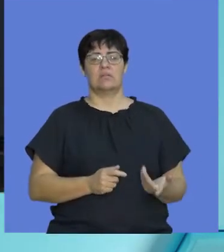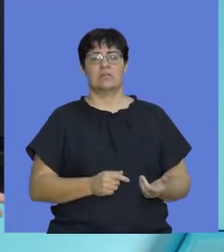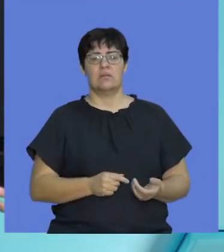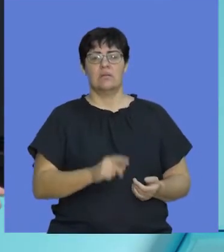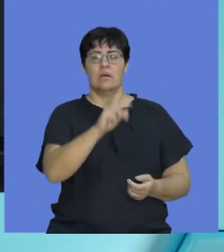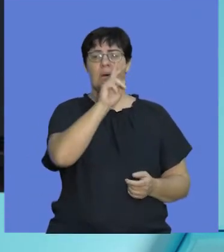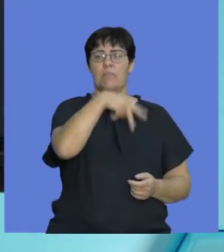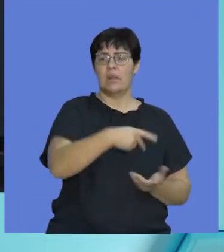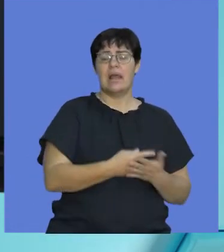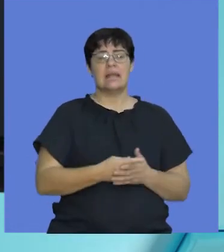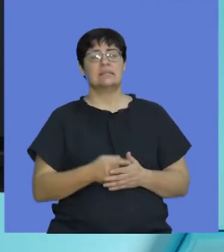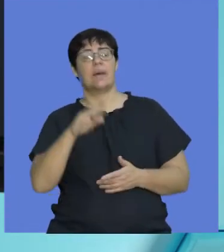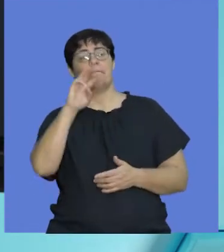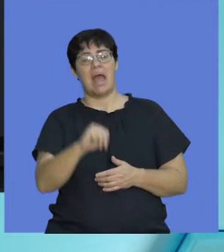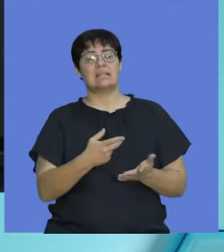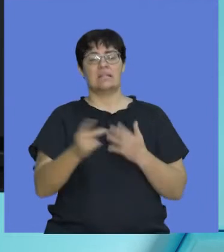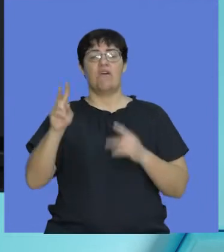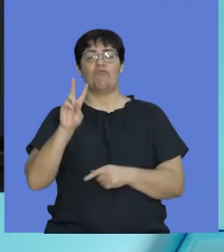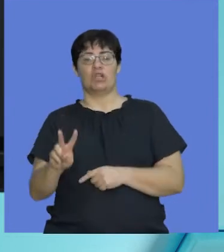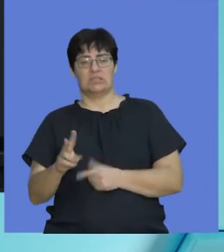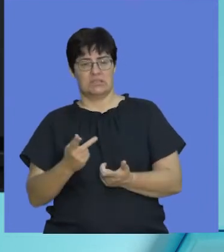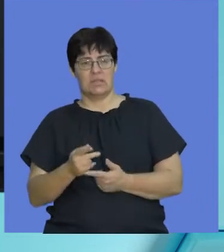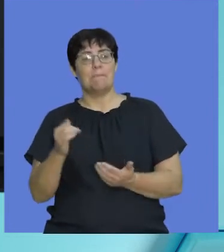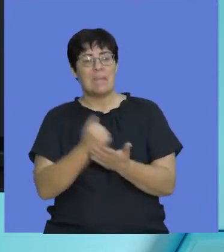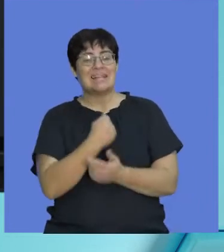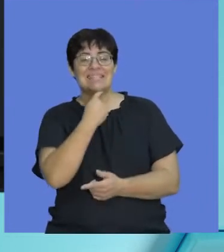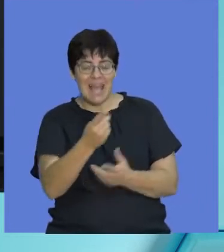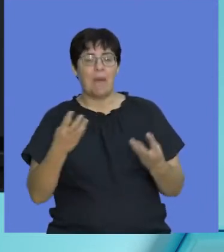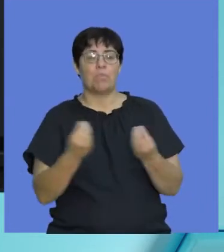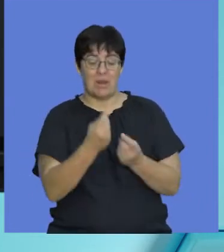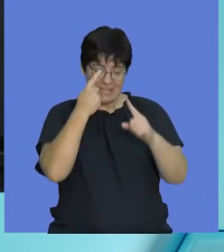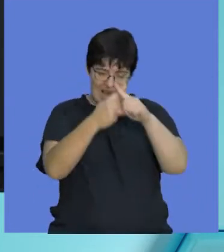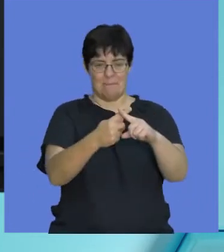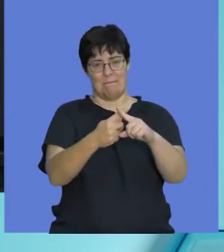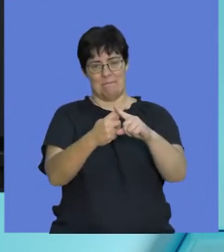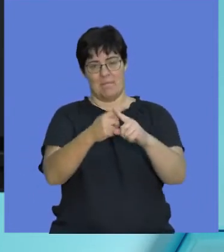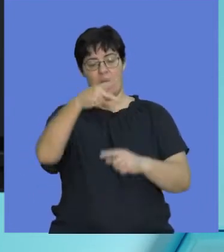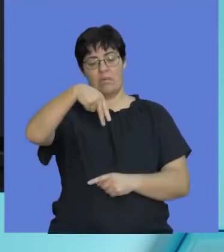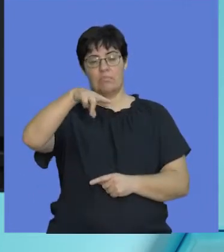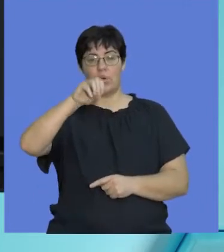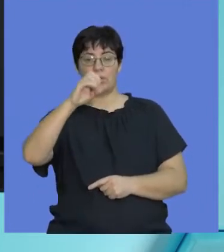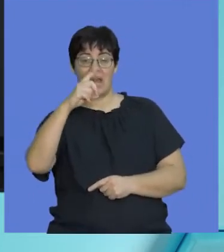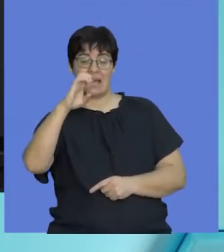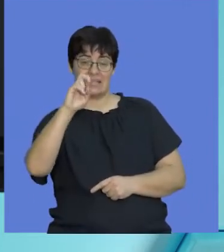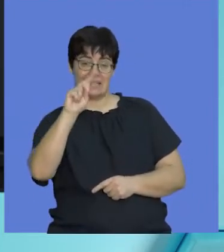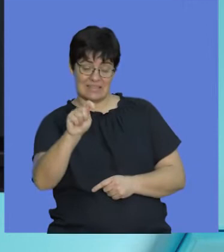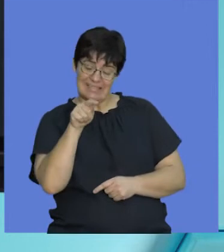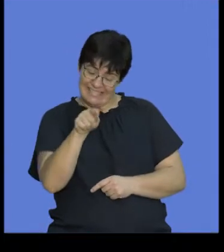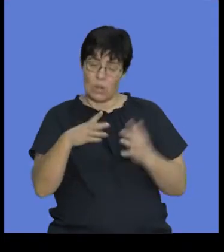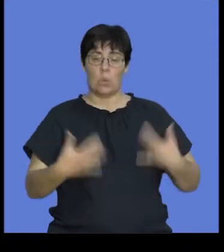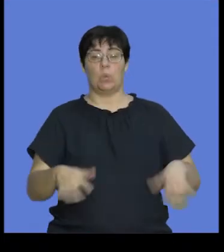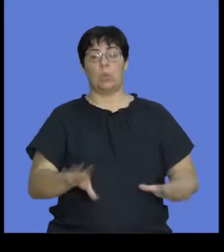mass and velocity of an object. Remember I said to you, you've got to give me product. That word product is very